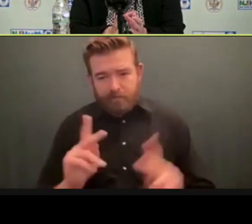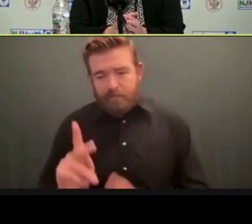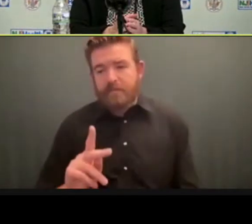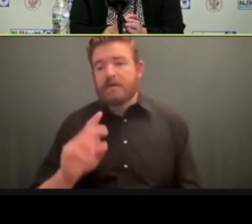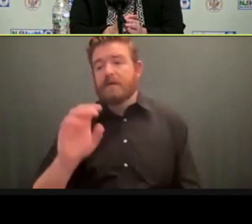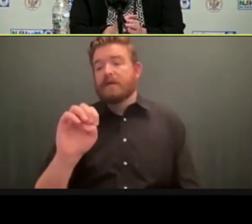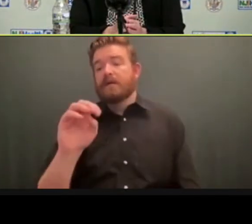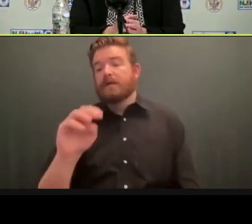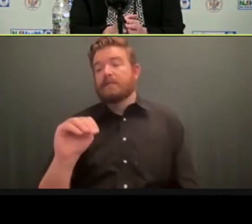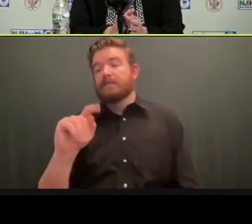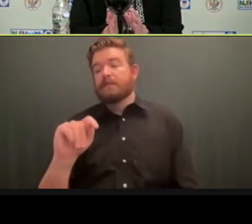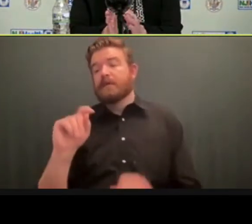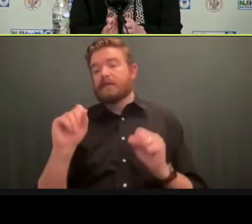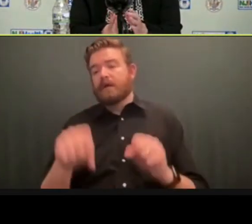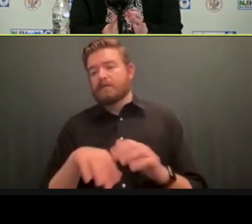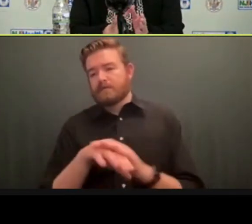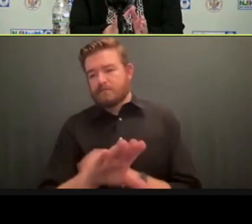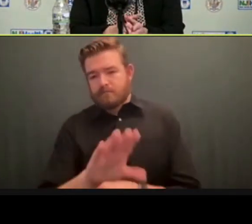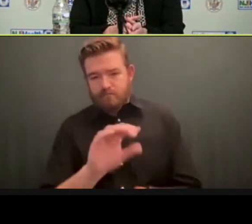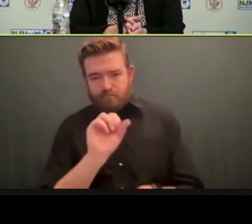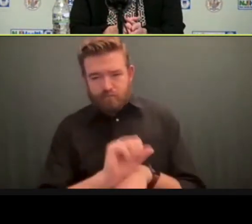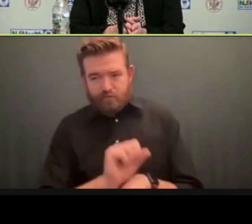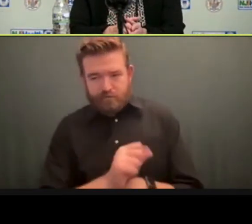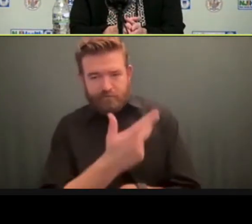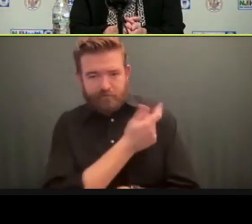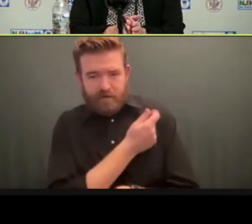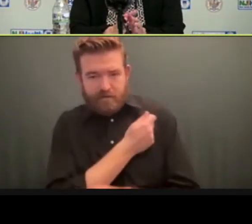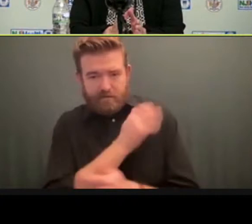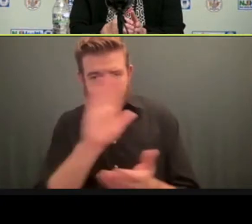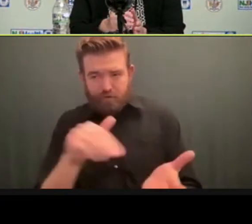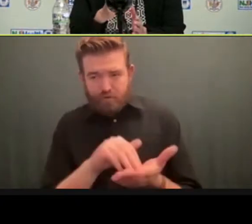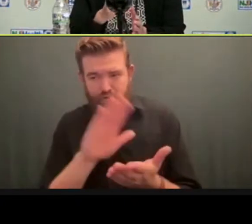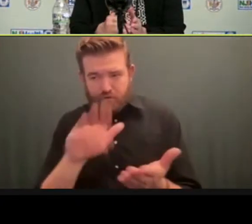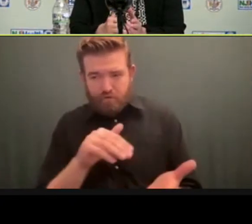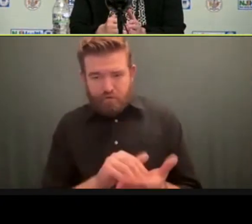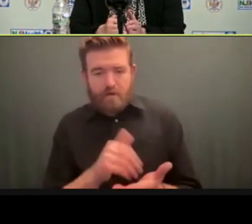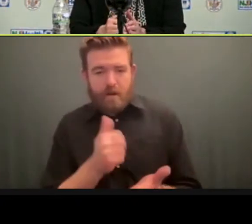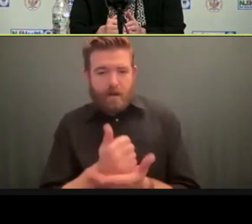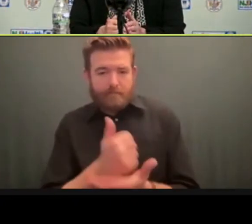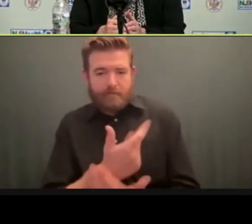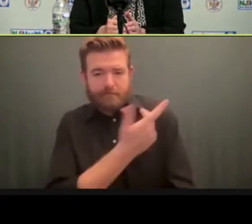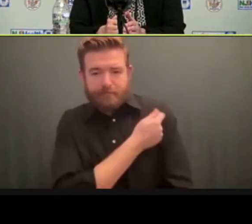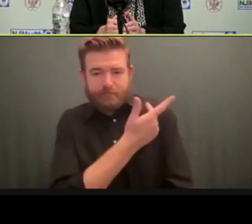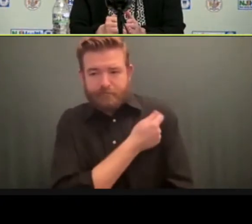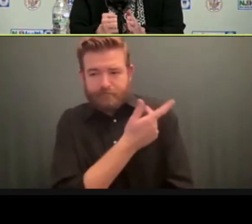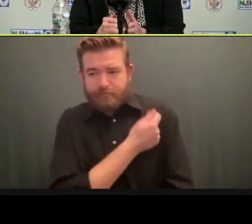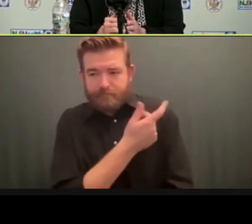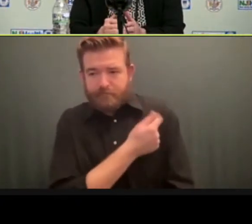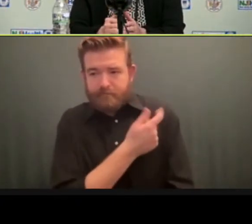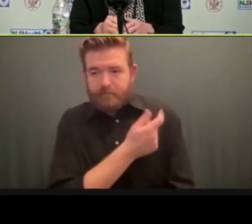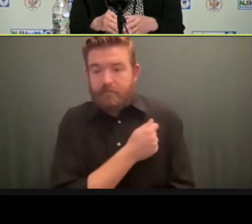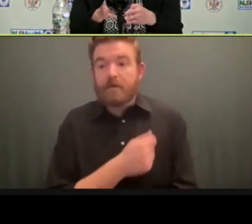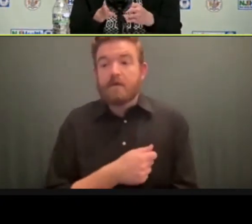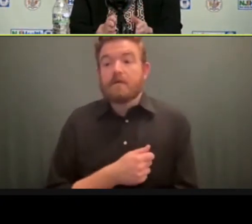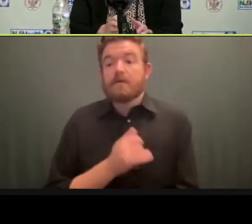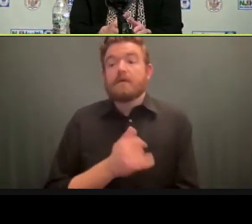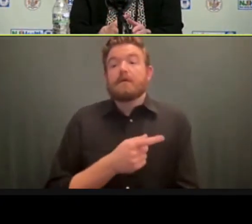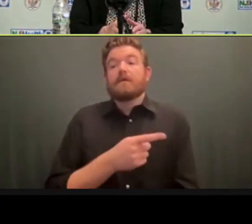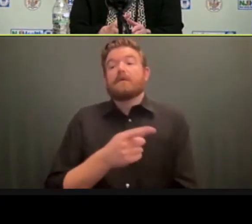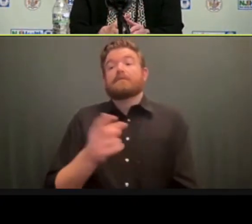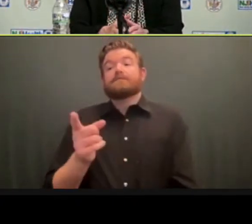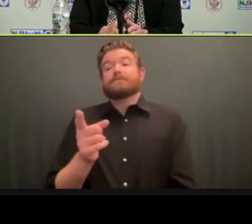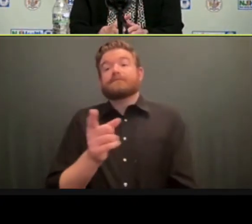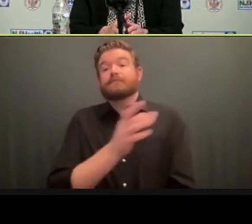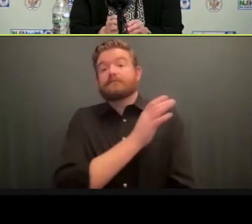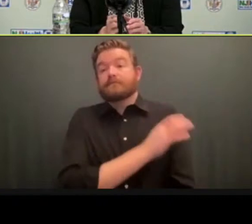the vaccination sites and help with vaccination, so that the clinical people that are manning those sites can go back